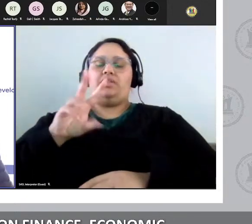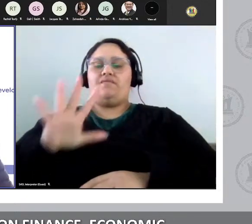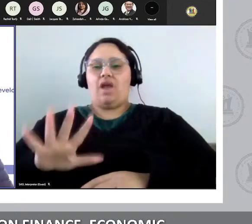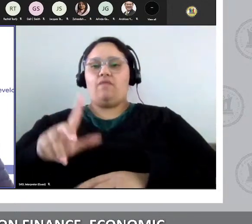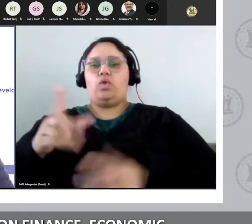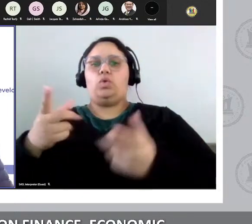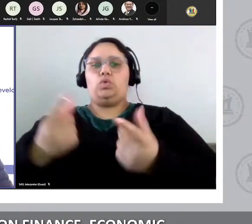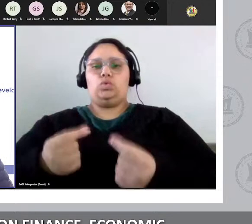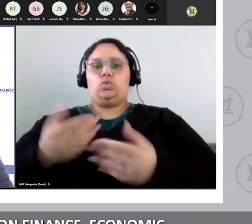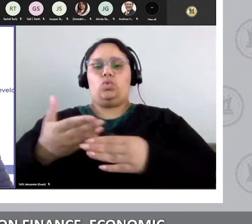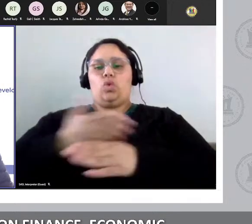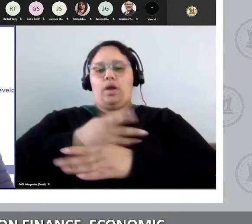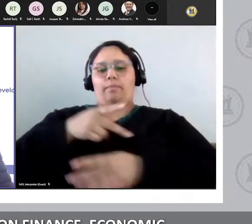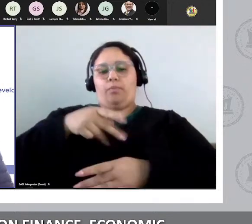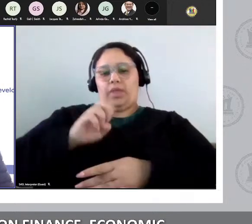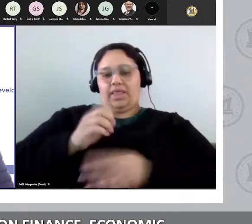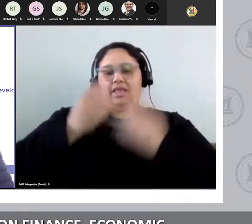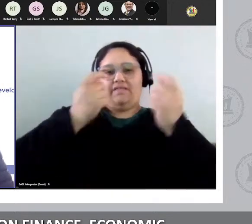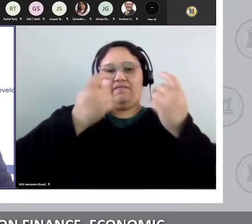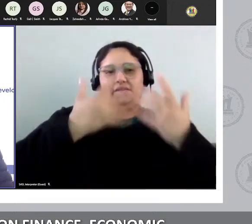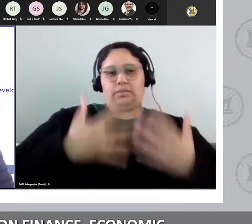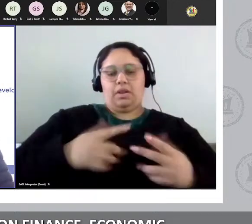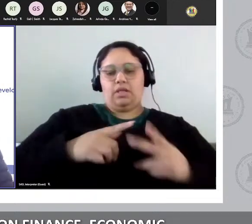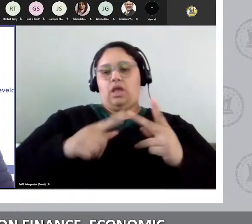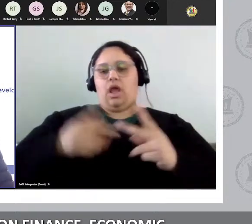doing pre-feasibility and feasibility work until then.